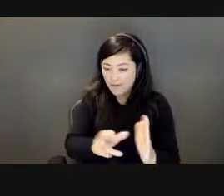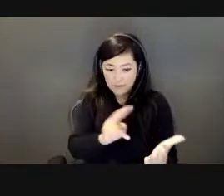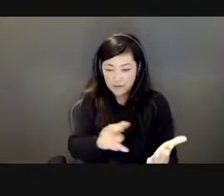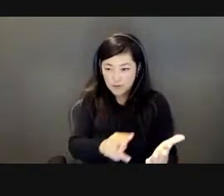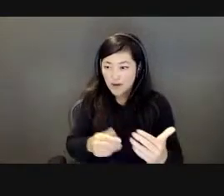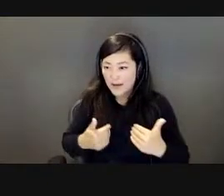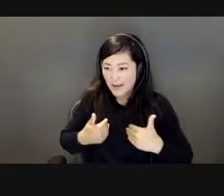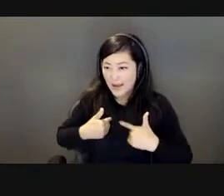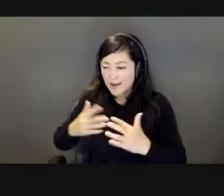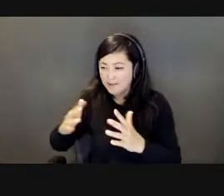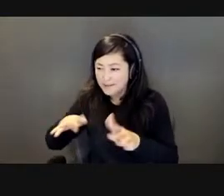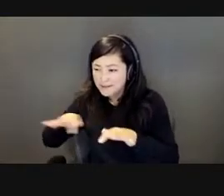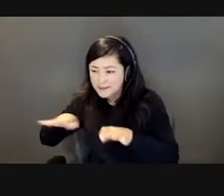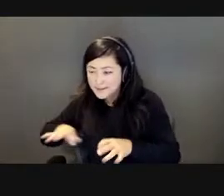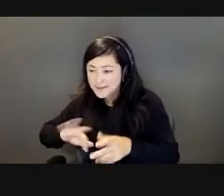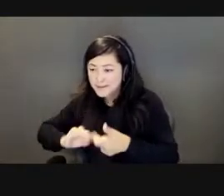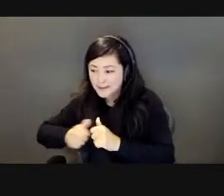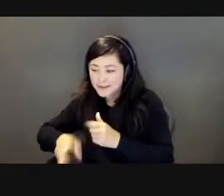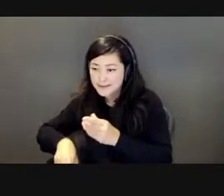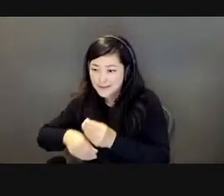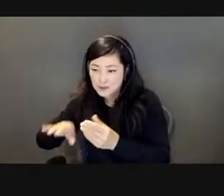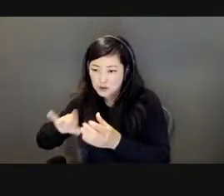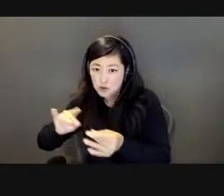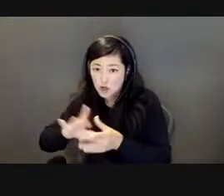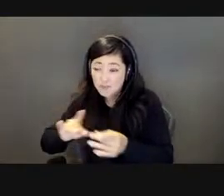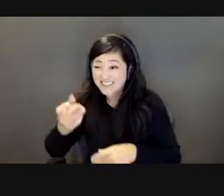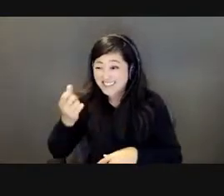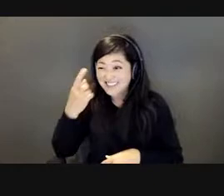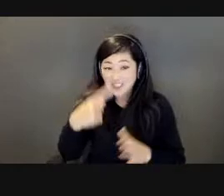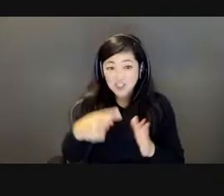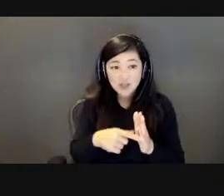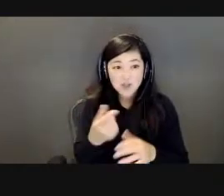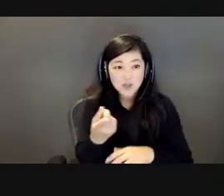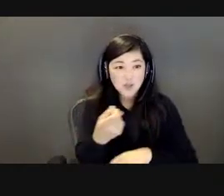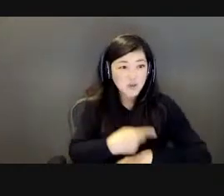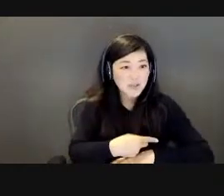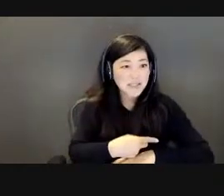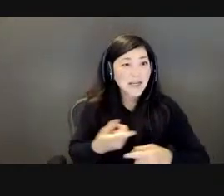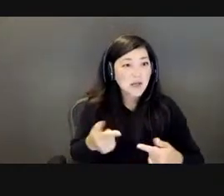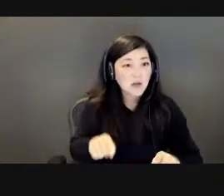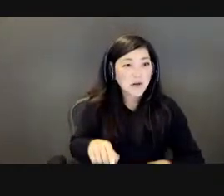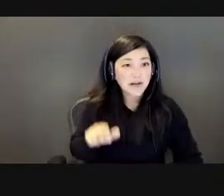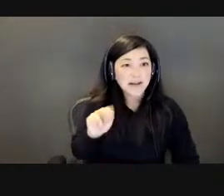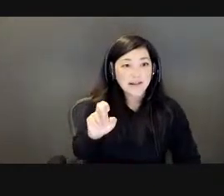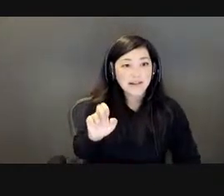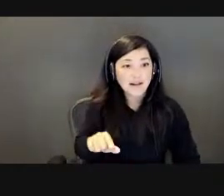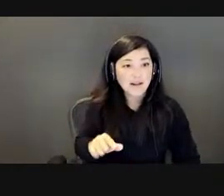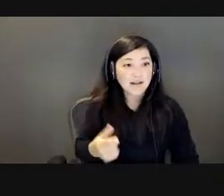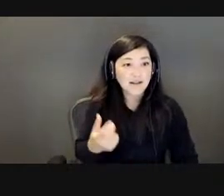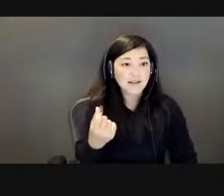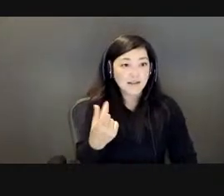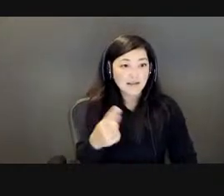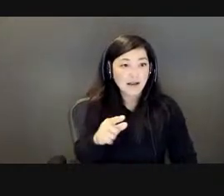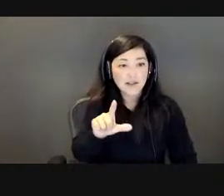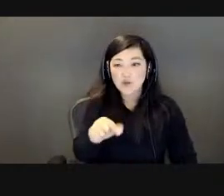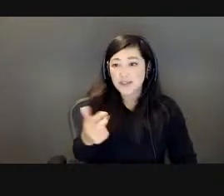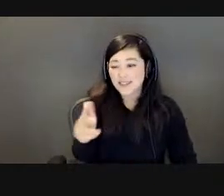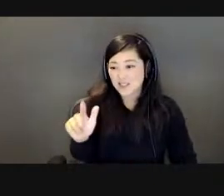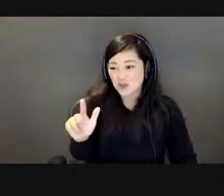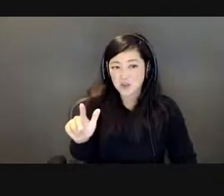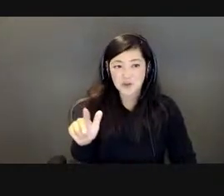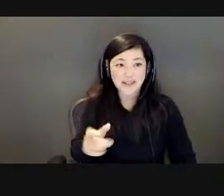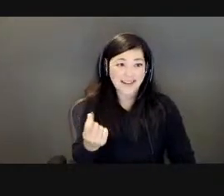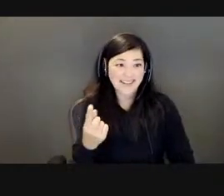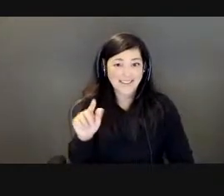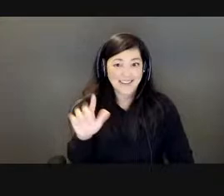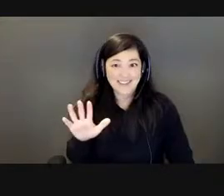the deadline, we won't be accepting comments after August 11th, 2023 at 11:59 Eastern time. So